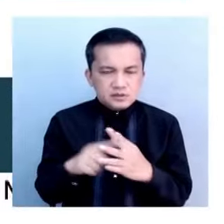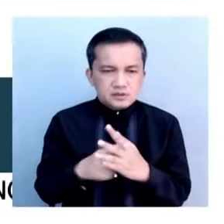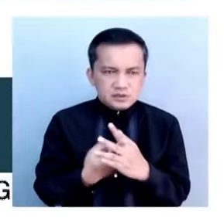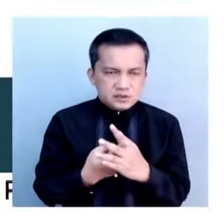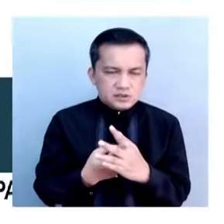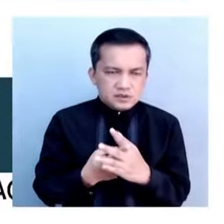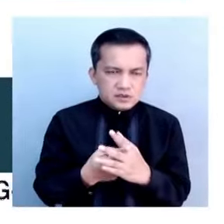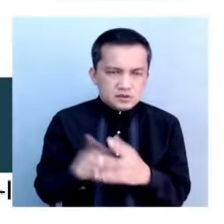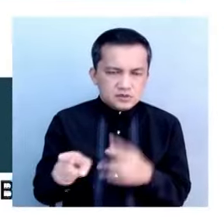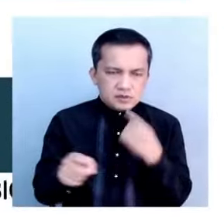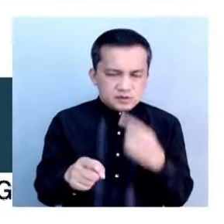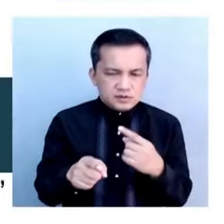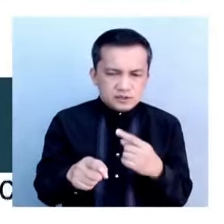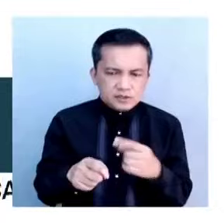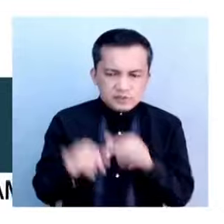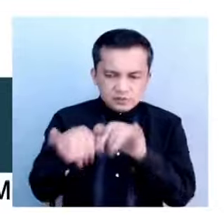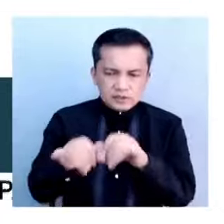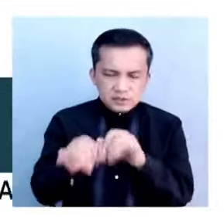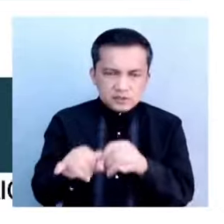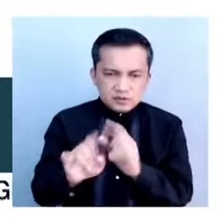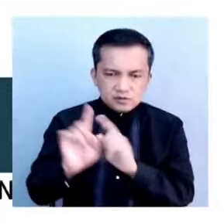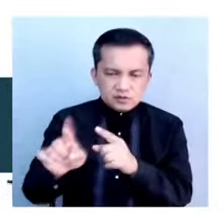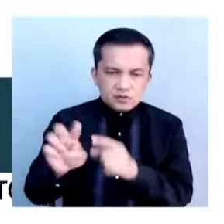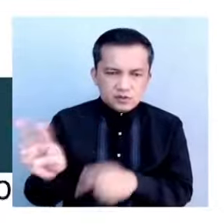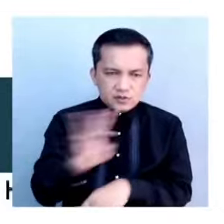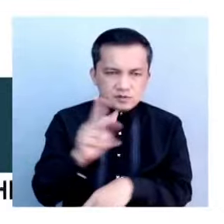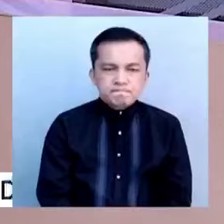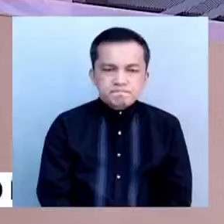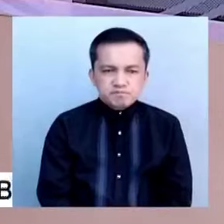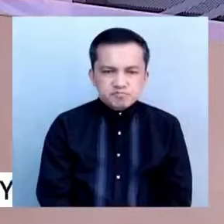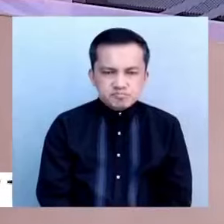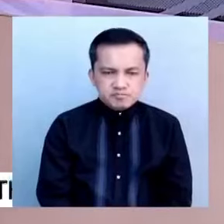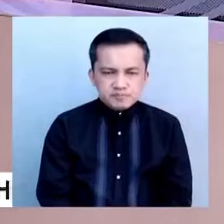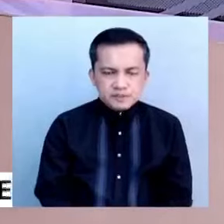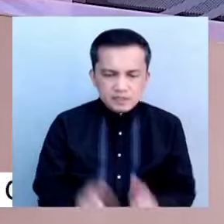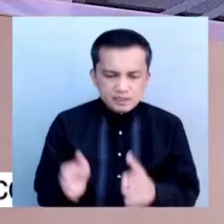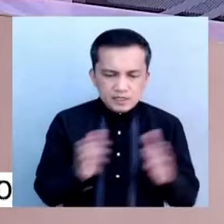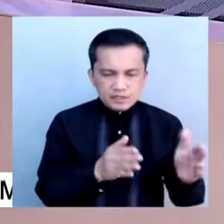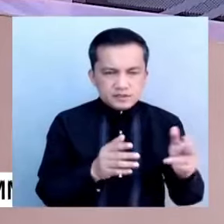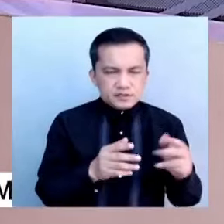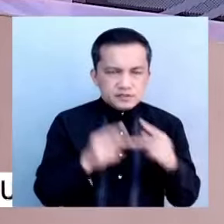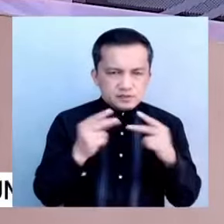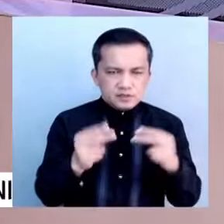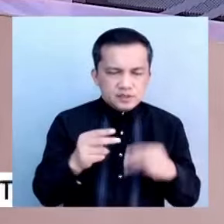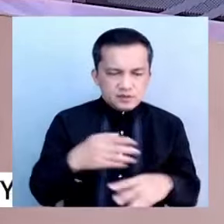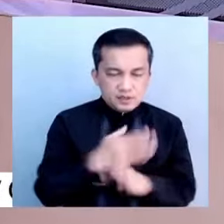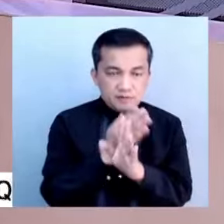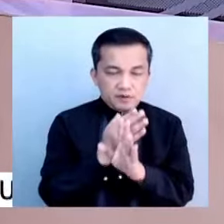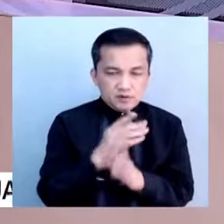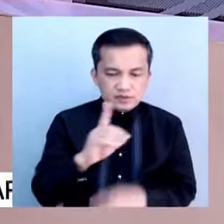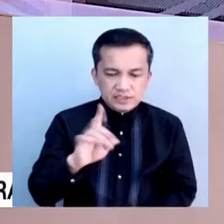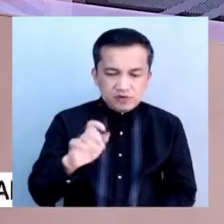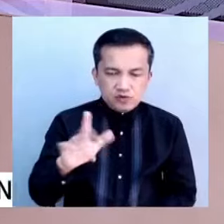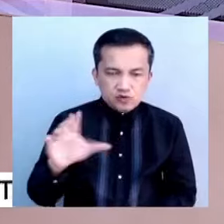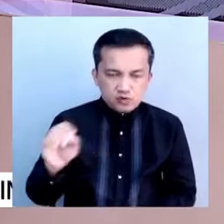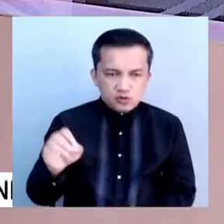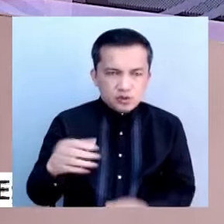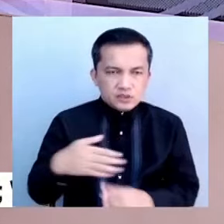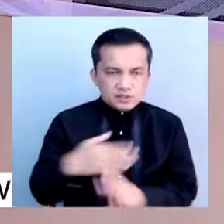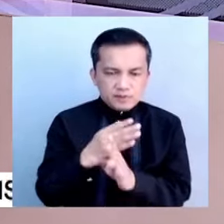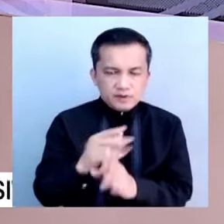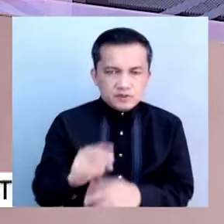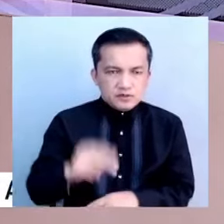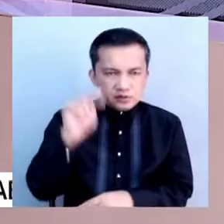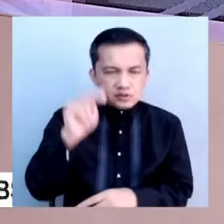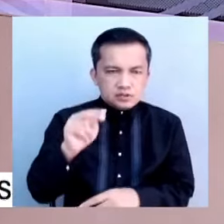transparency and maintaining our presence in the West Philippine Sea. The provinces of Davao de Oro and Davao del Norte under a state of calamity